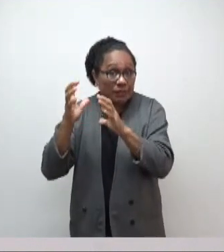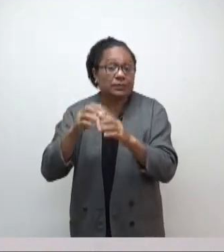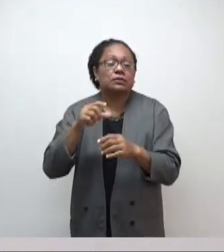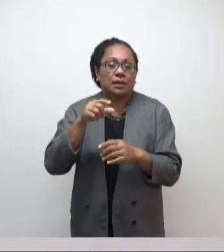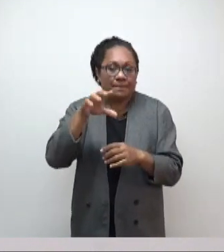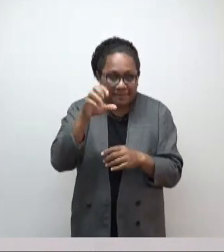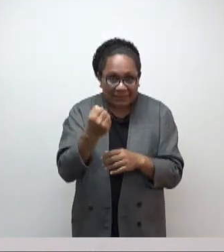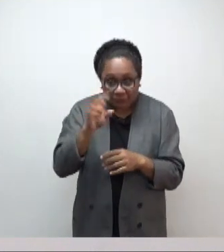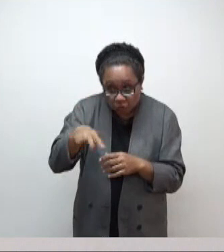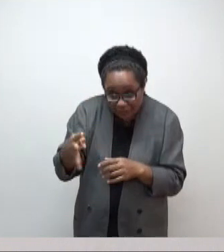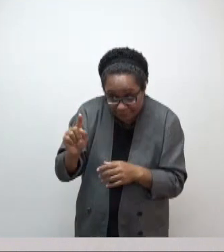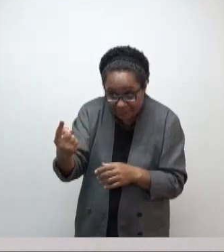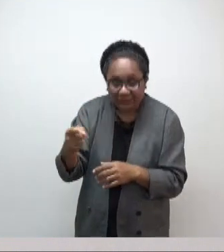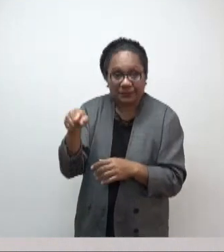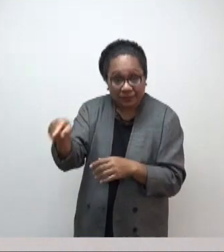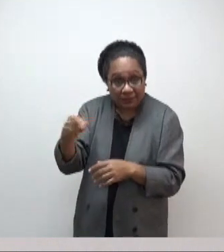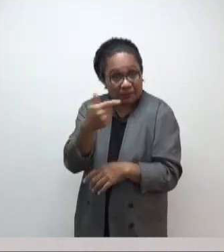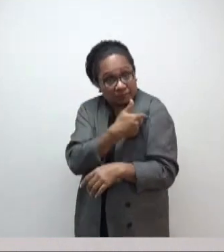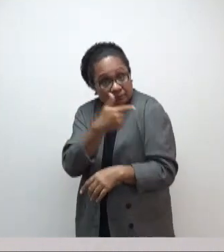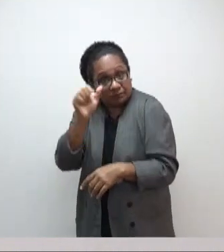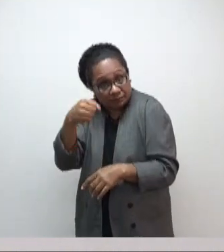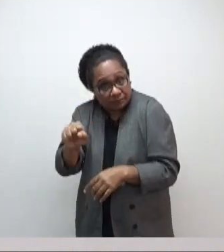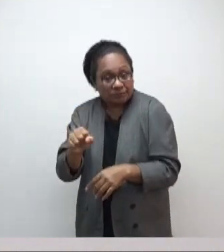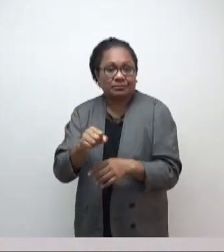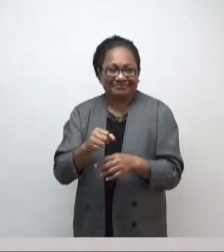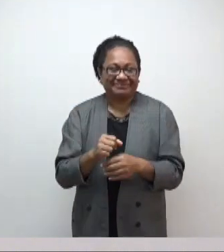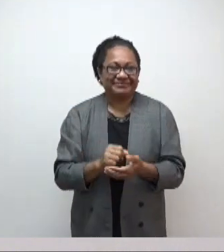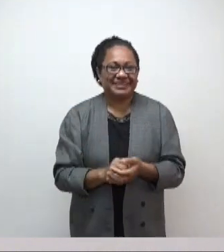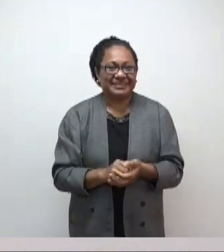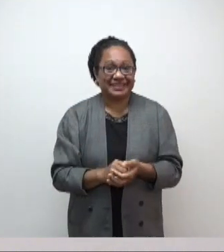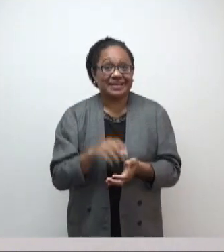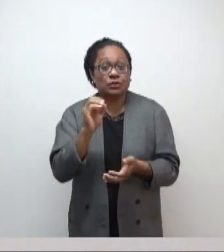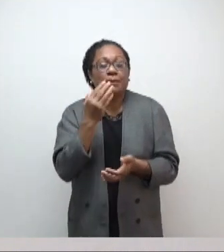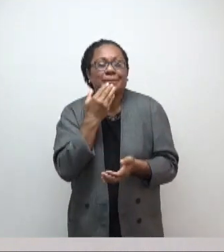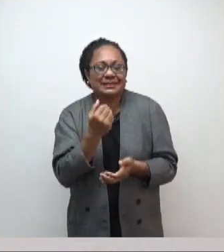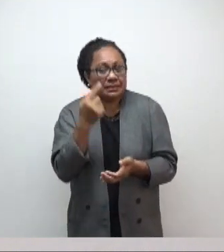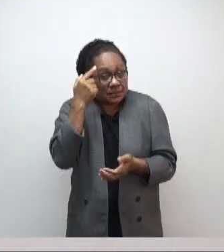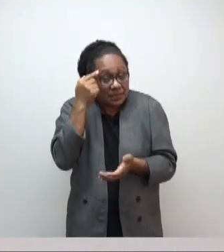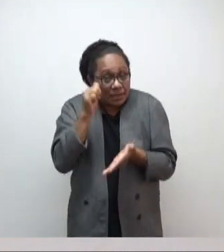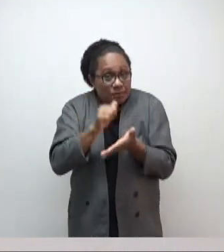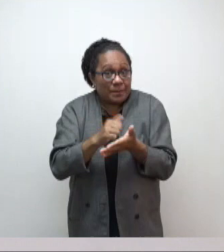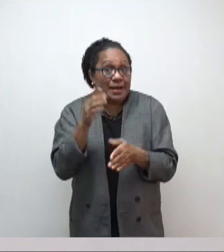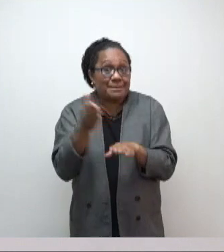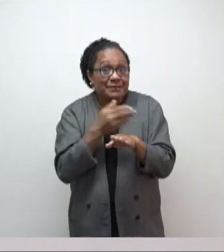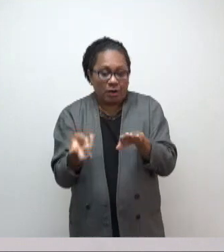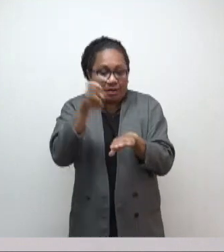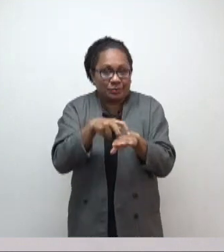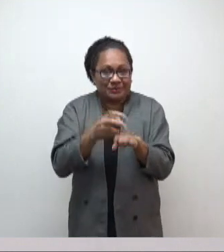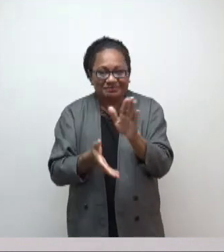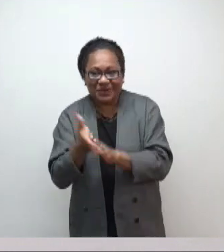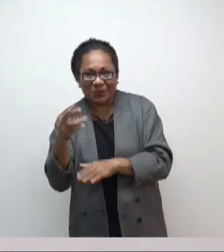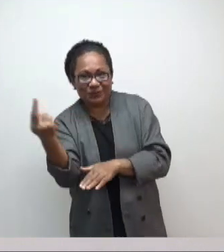Everyone should read that list carefully before getting in the car and heading anywhere. Our